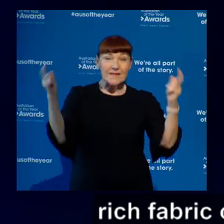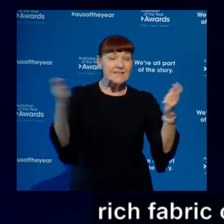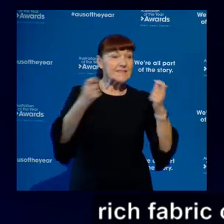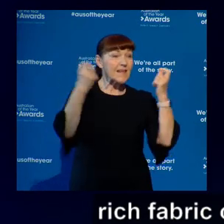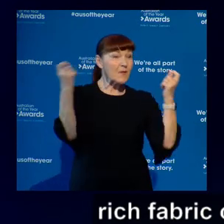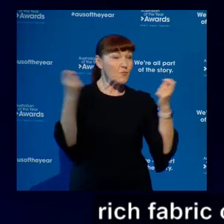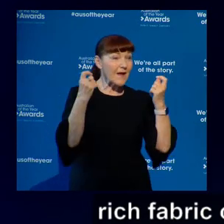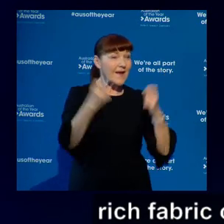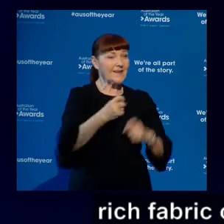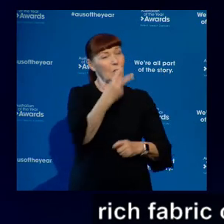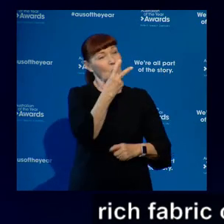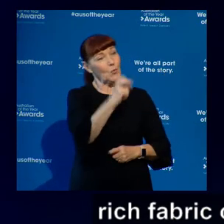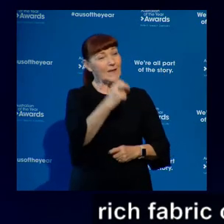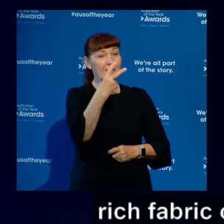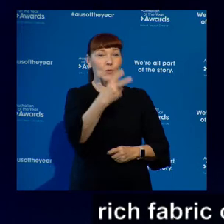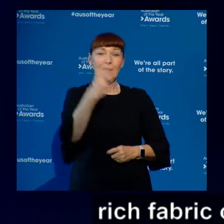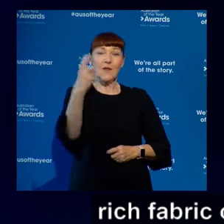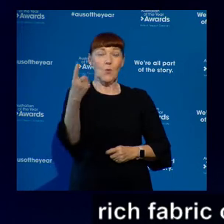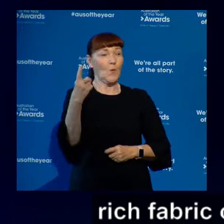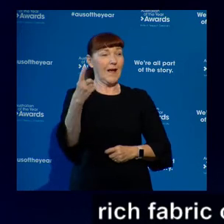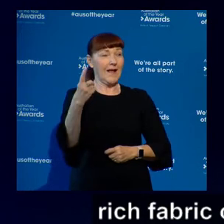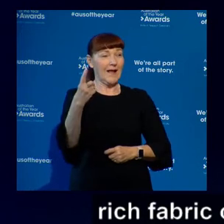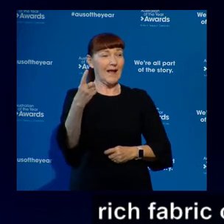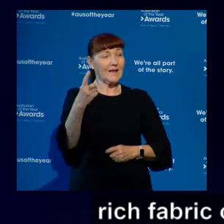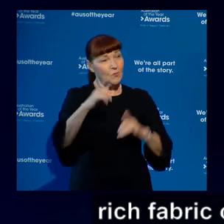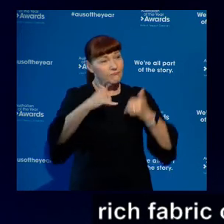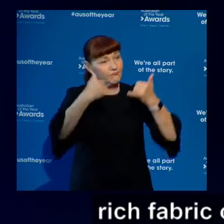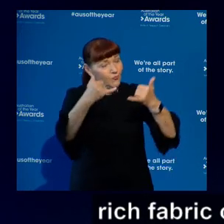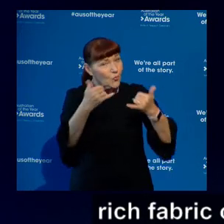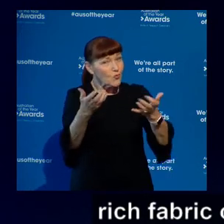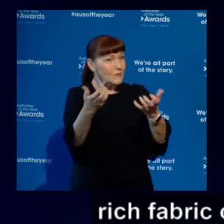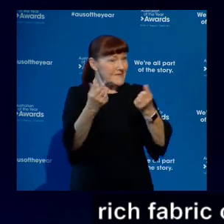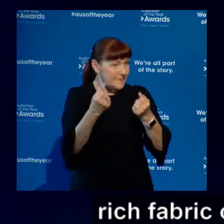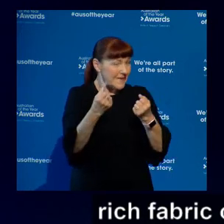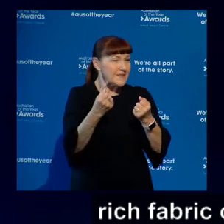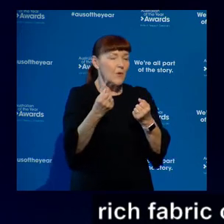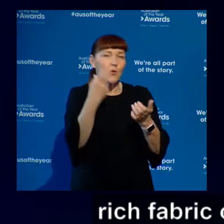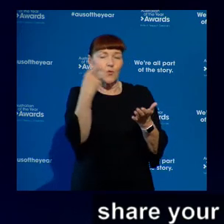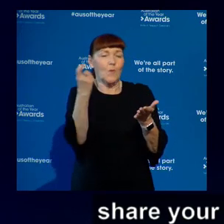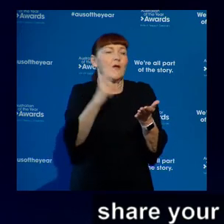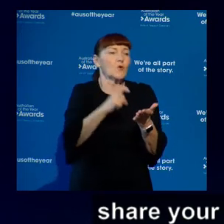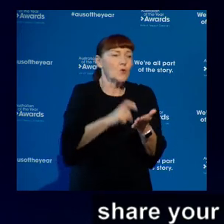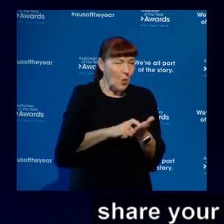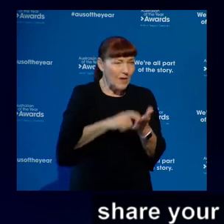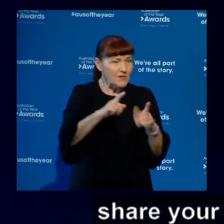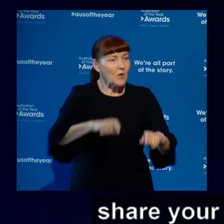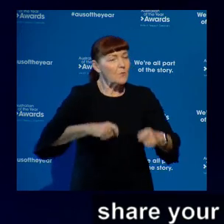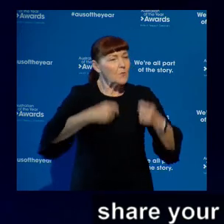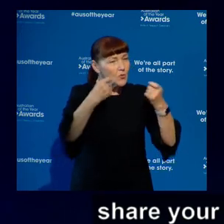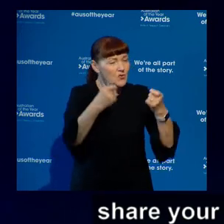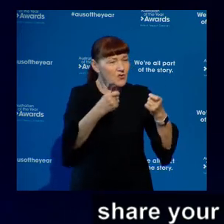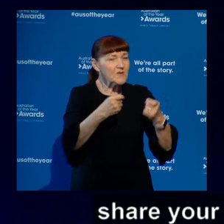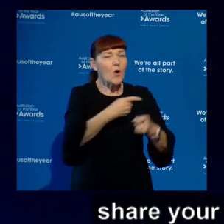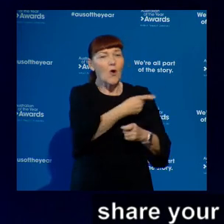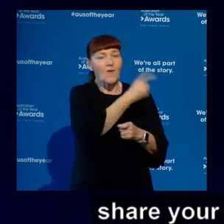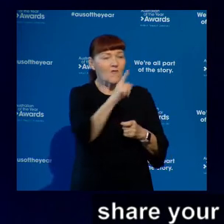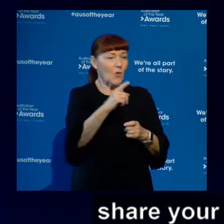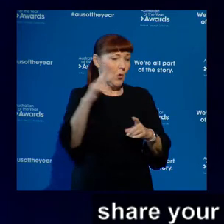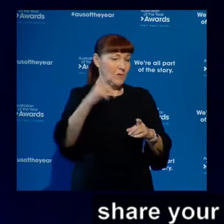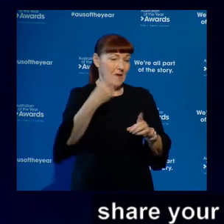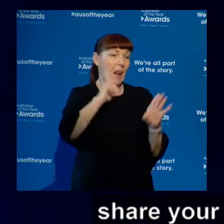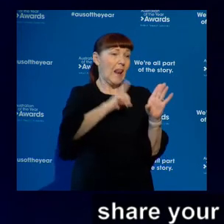celebrate our 2021 recipients, I would also like to acknowledge the contributions of our outgoing